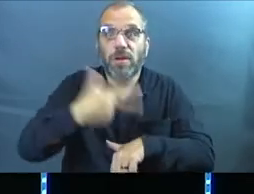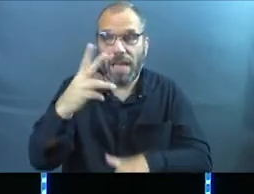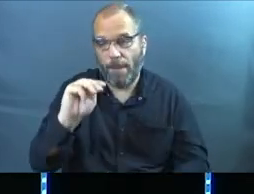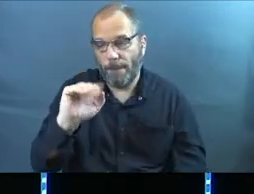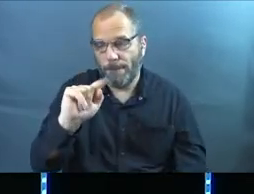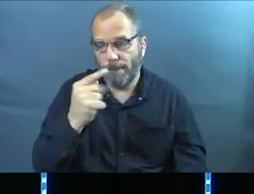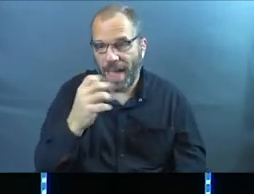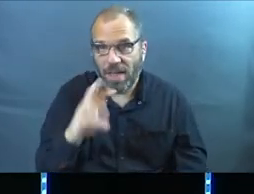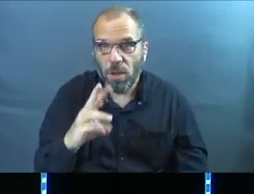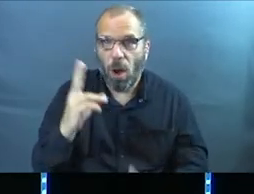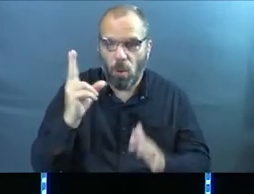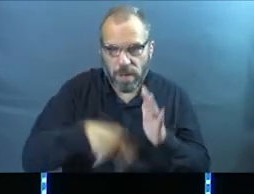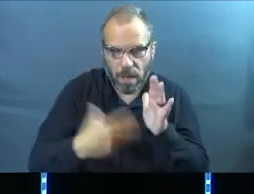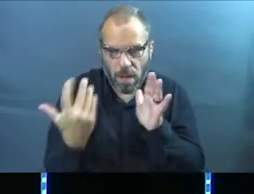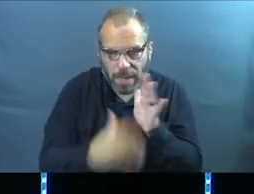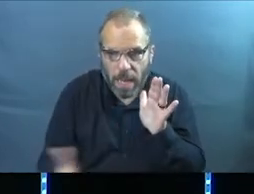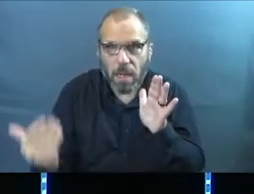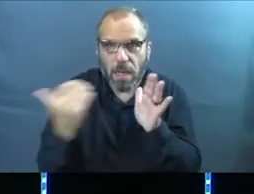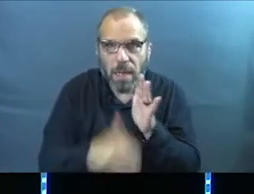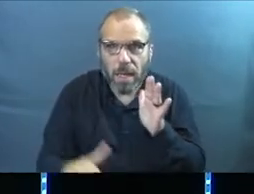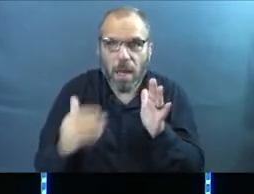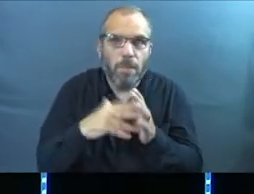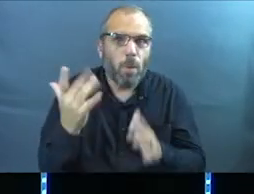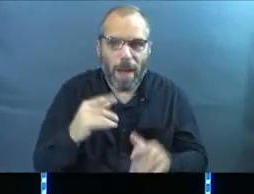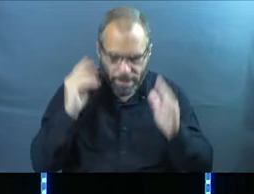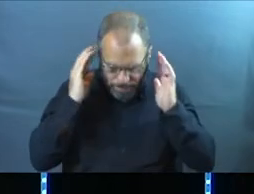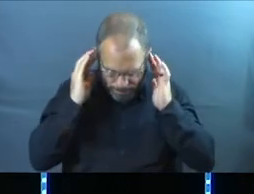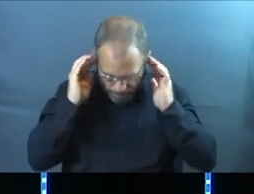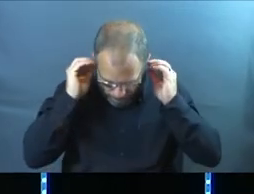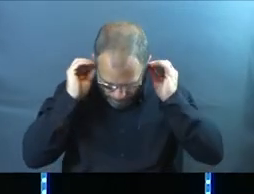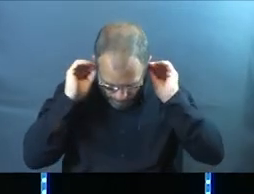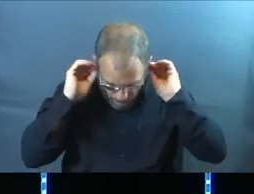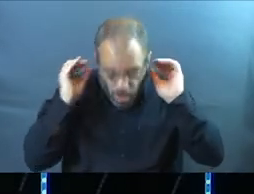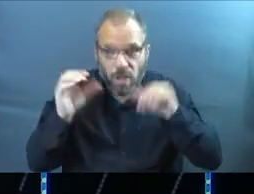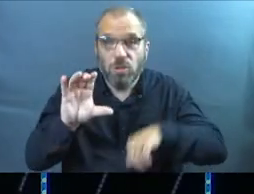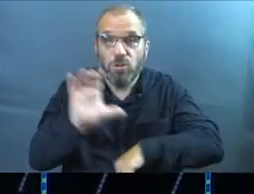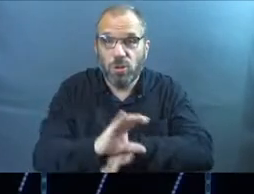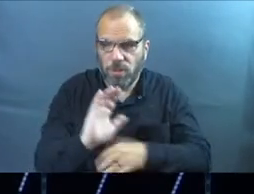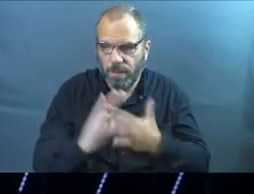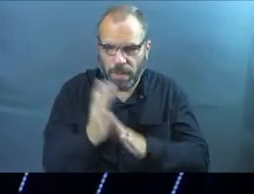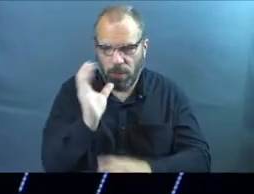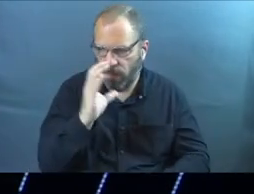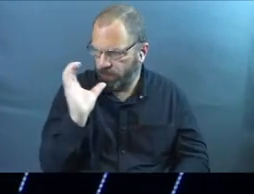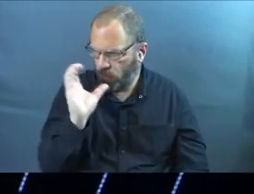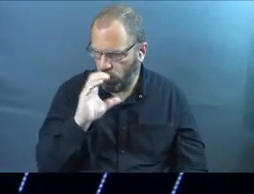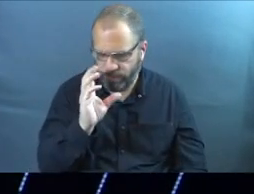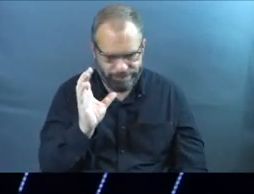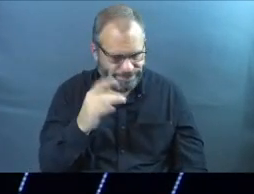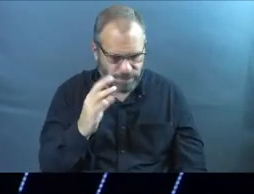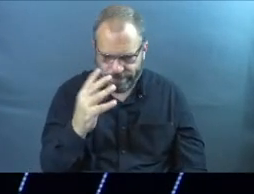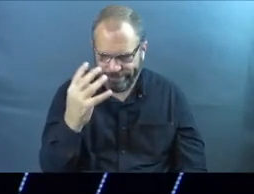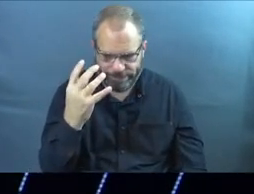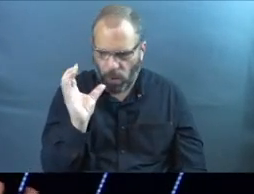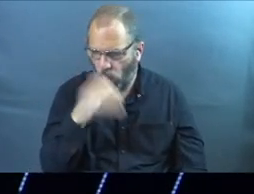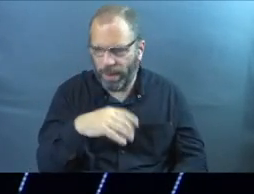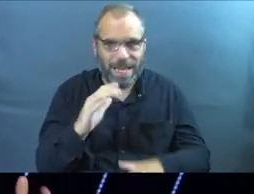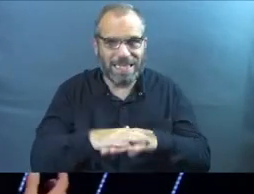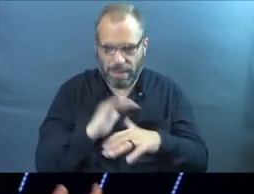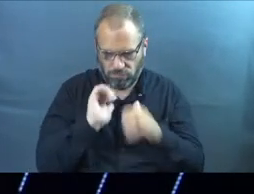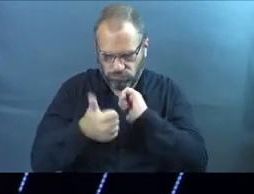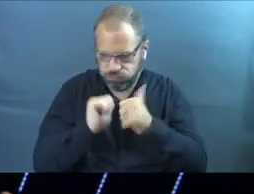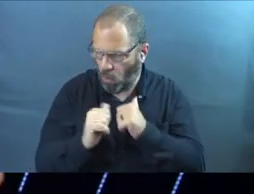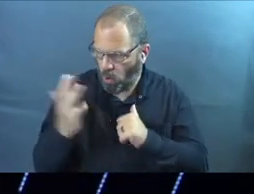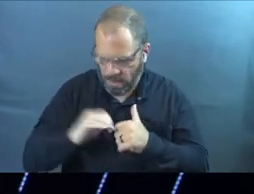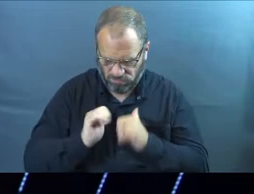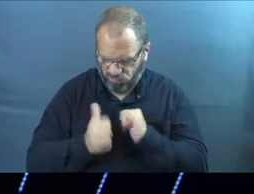time. Read it over and over and over. We get weird in the church. We sometimes think that, I don't know, it's like a competition